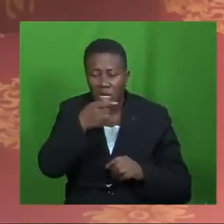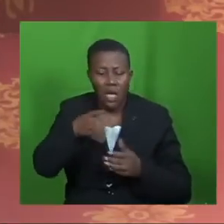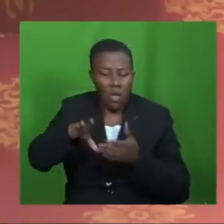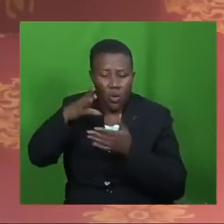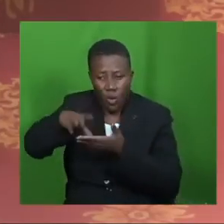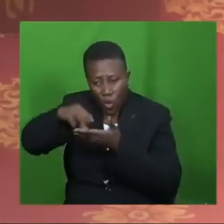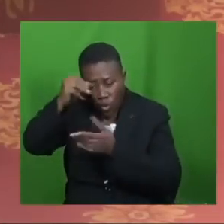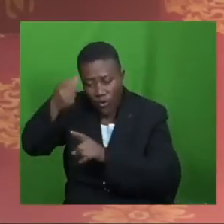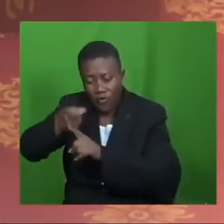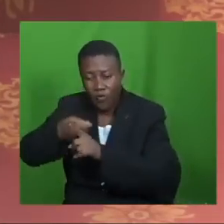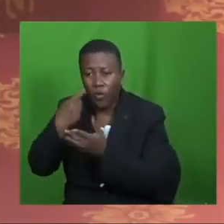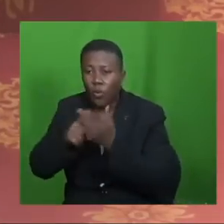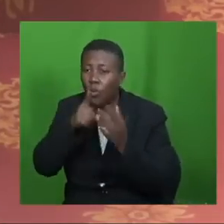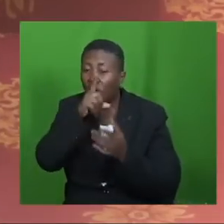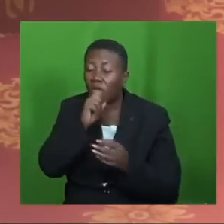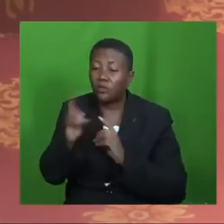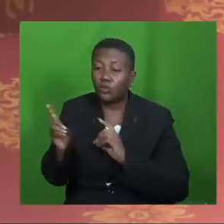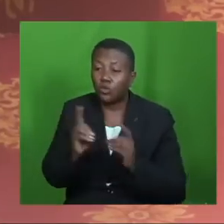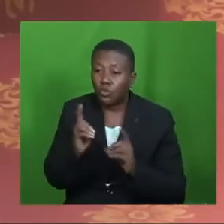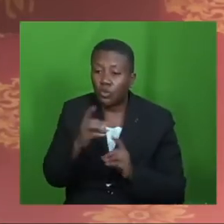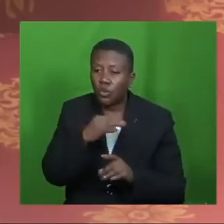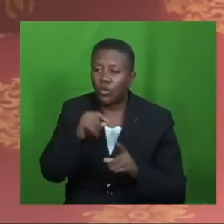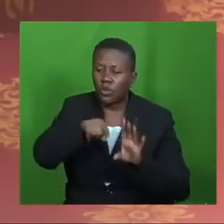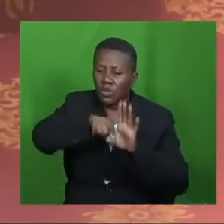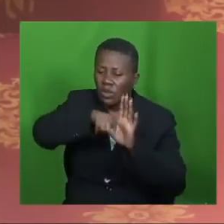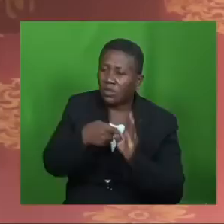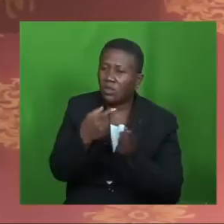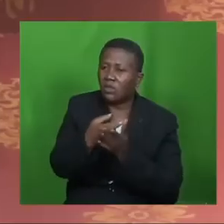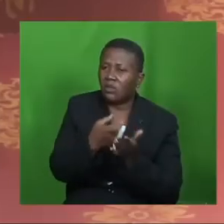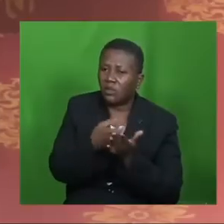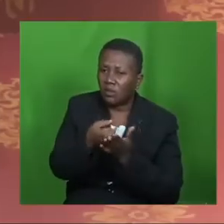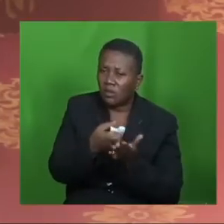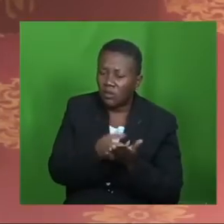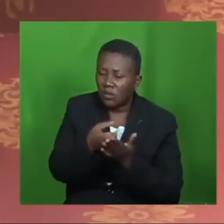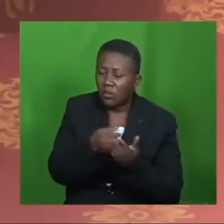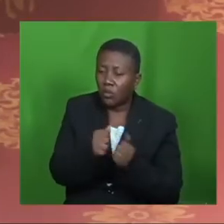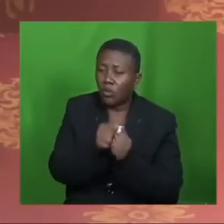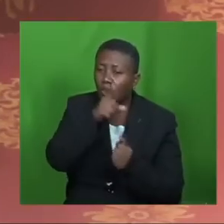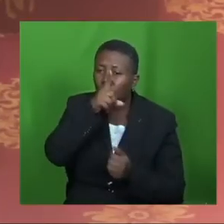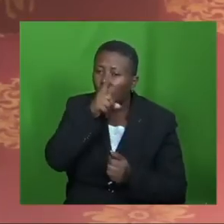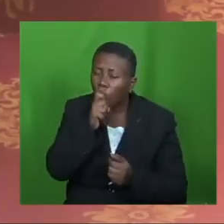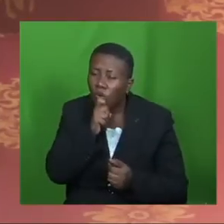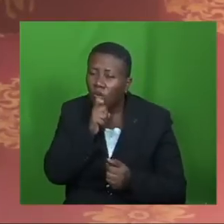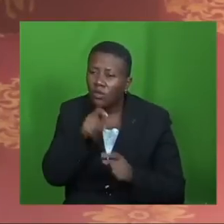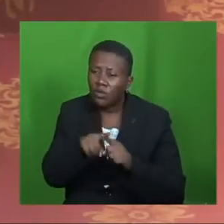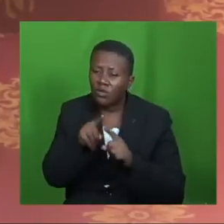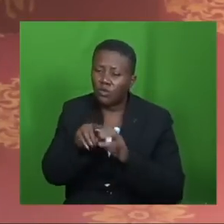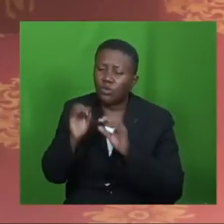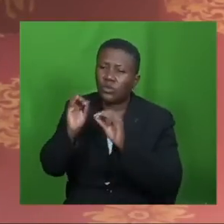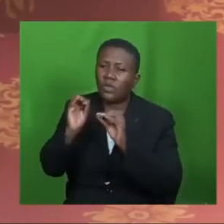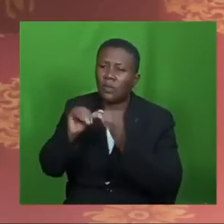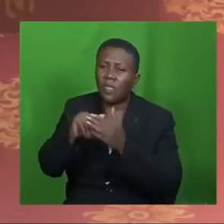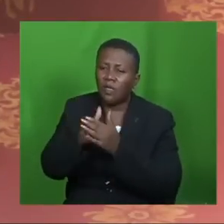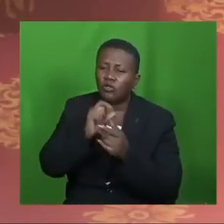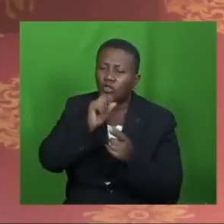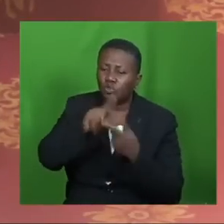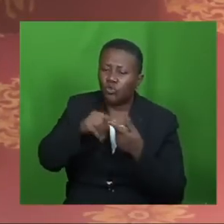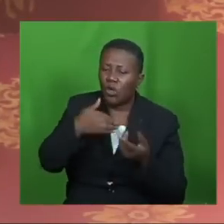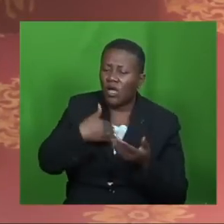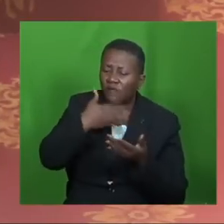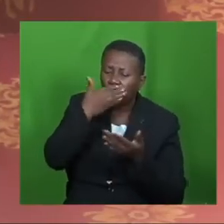The Ministry has already commenced discussion with the Qatari authority to collaborate with them to mutually beneficial relationship towards